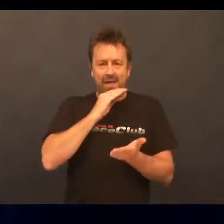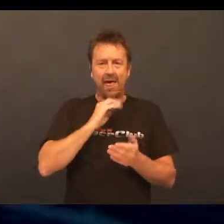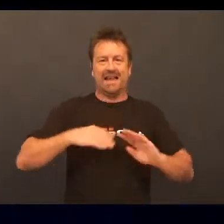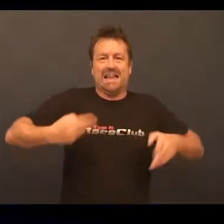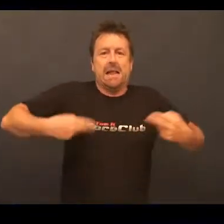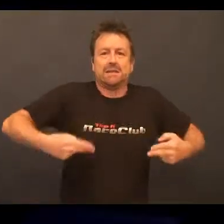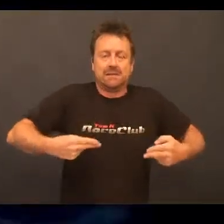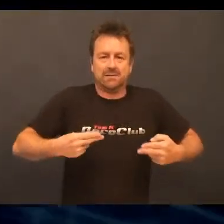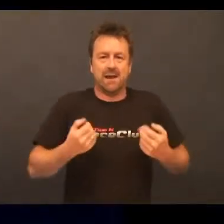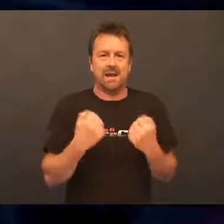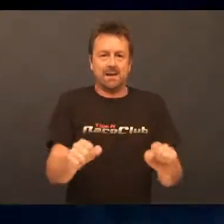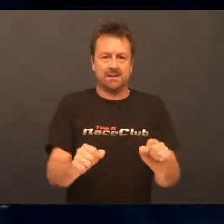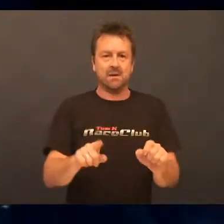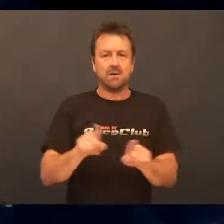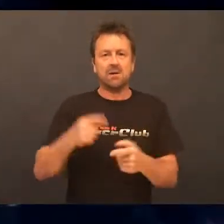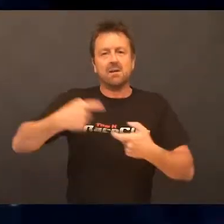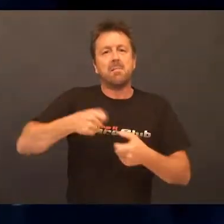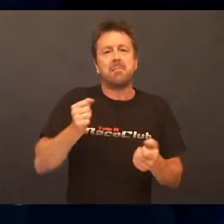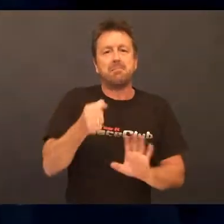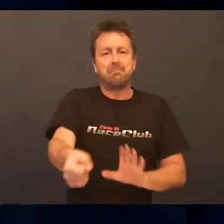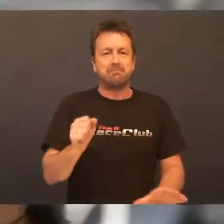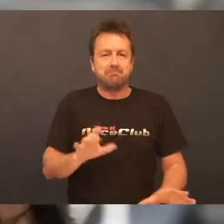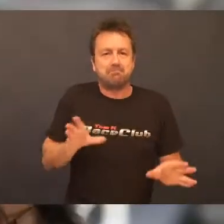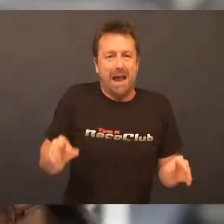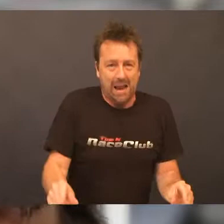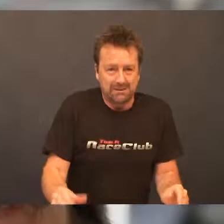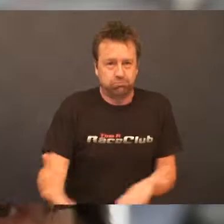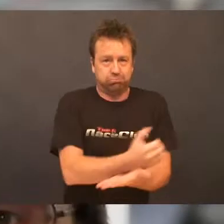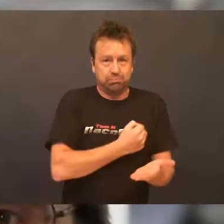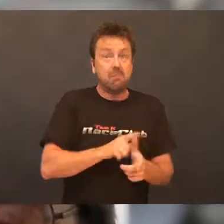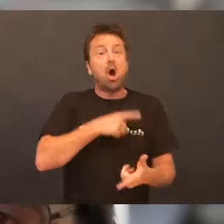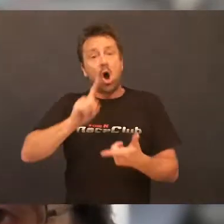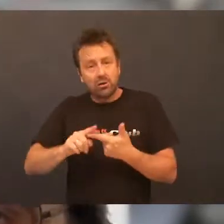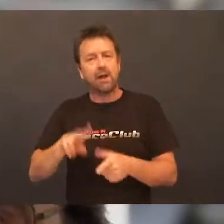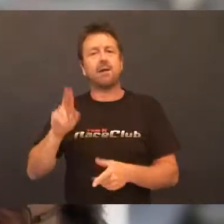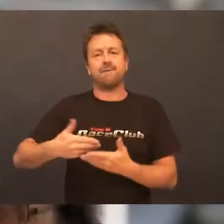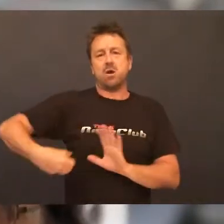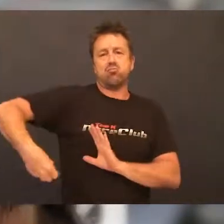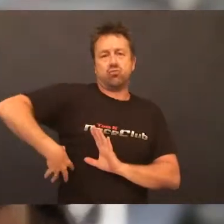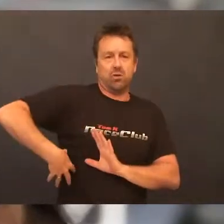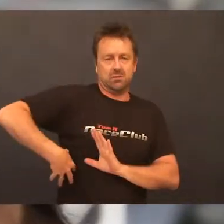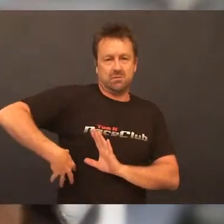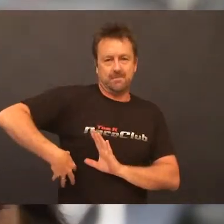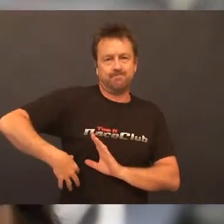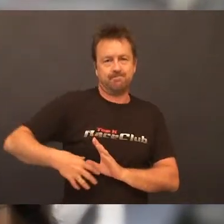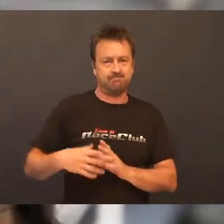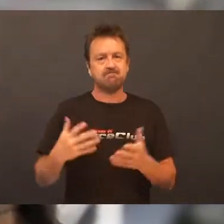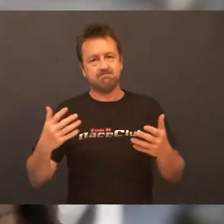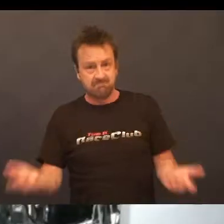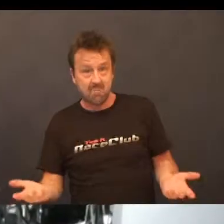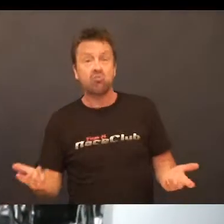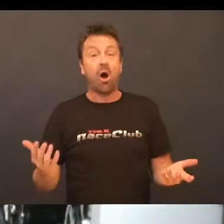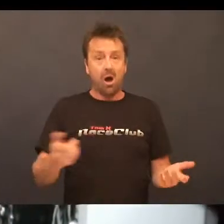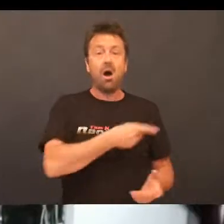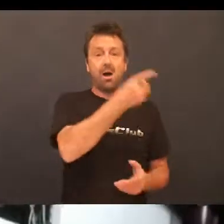which is recuperated under braking, and the other form of energy that can be recovered comes from the exhaust